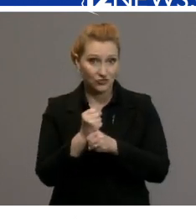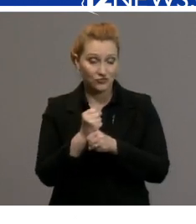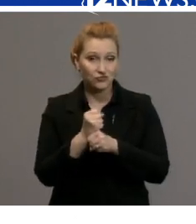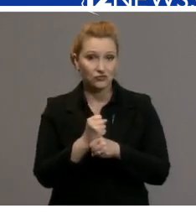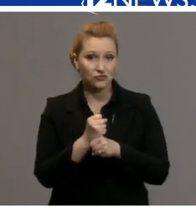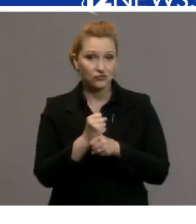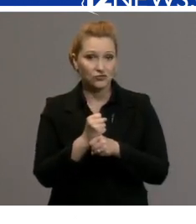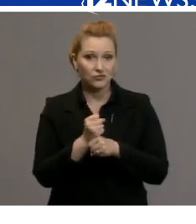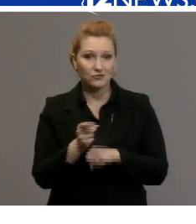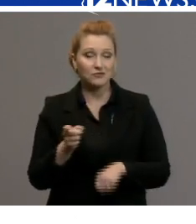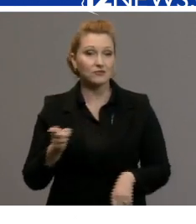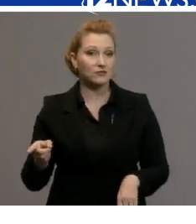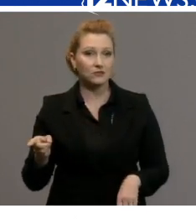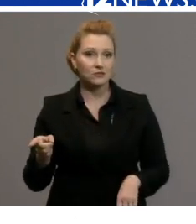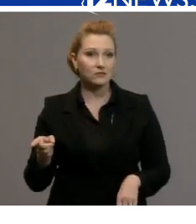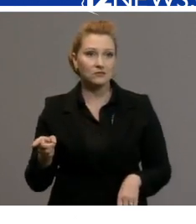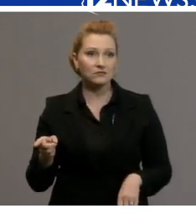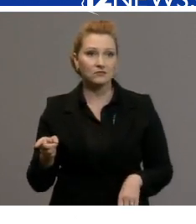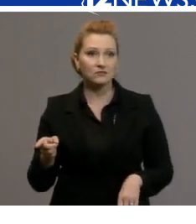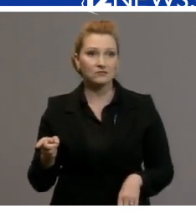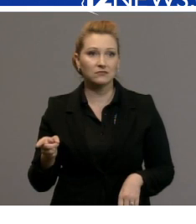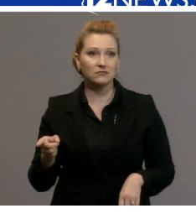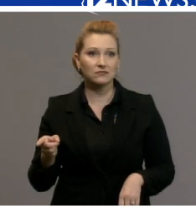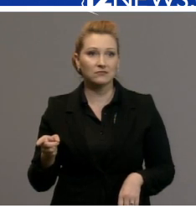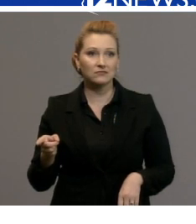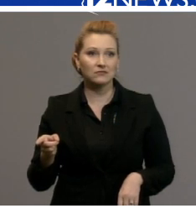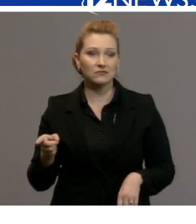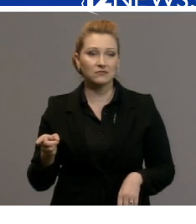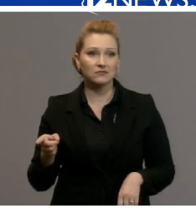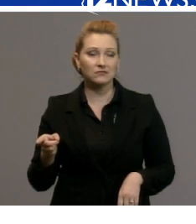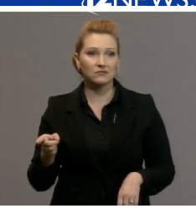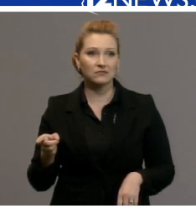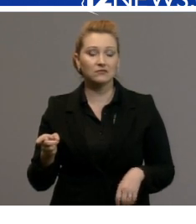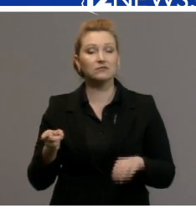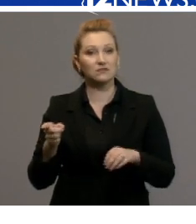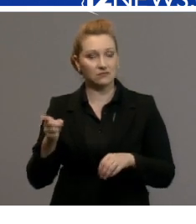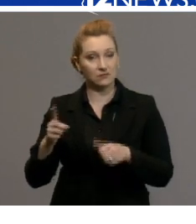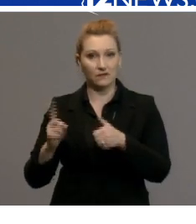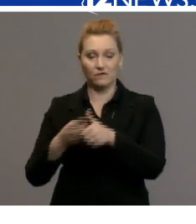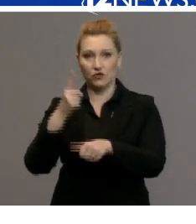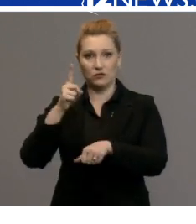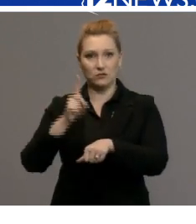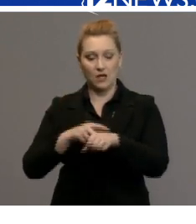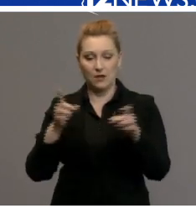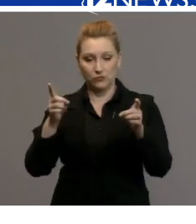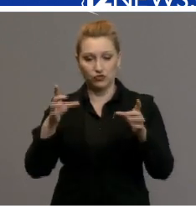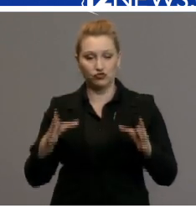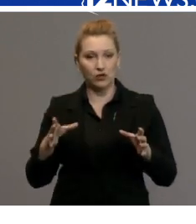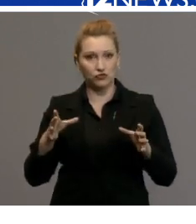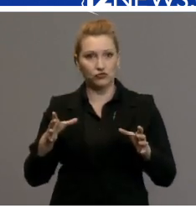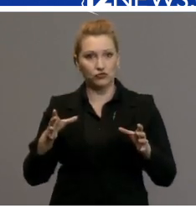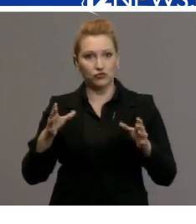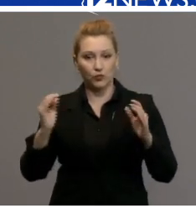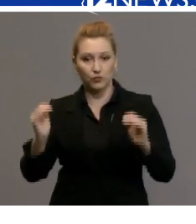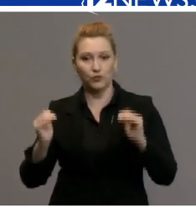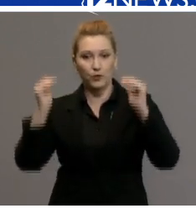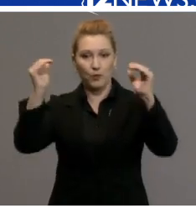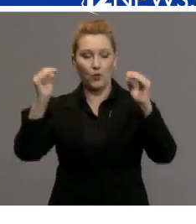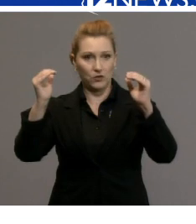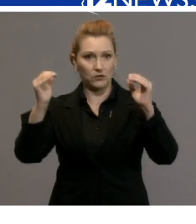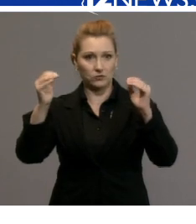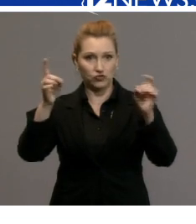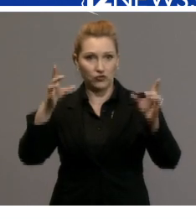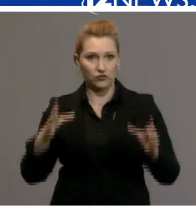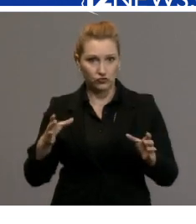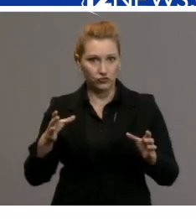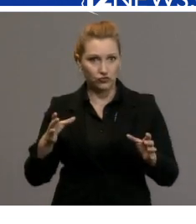seen a director promoted from within the agency. To our knowledge, he is the first director